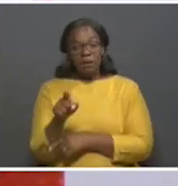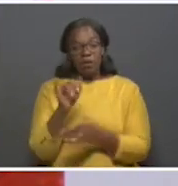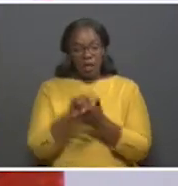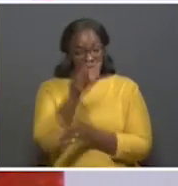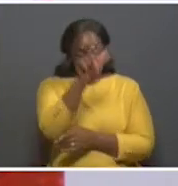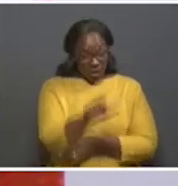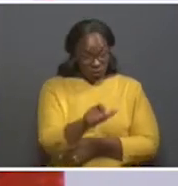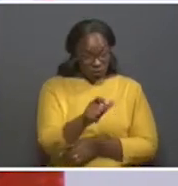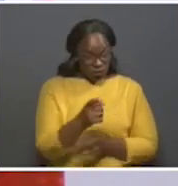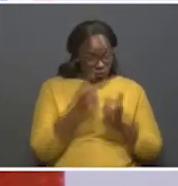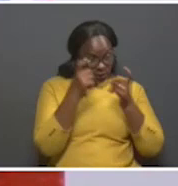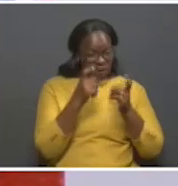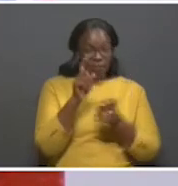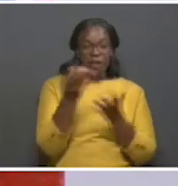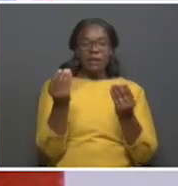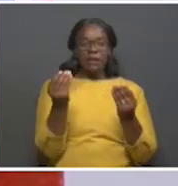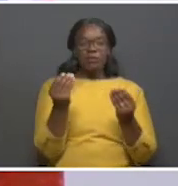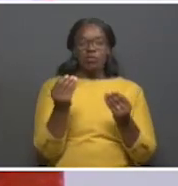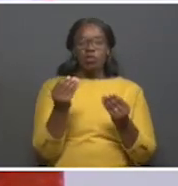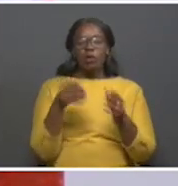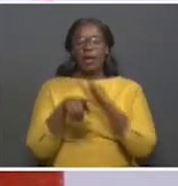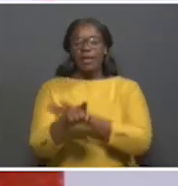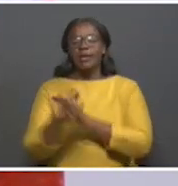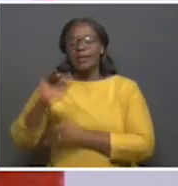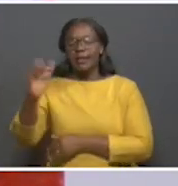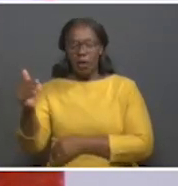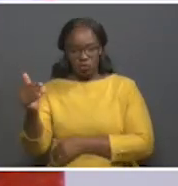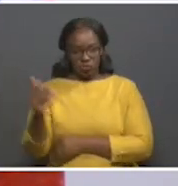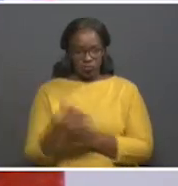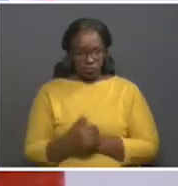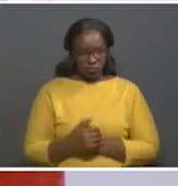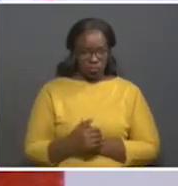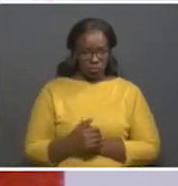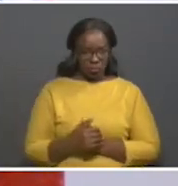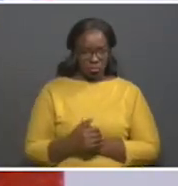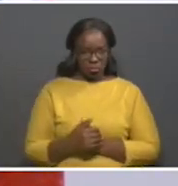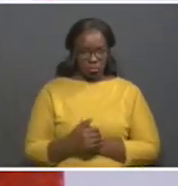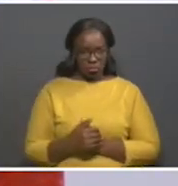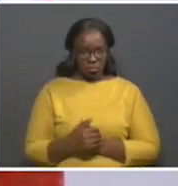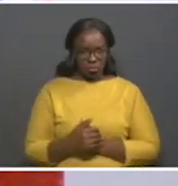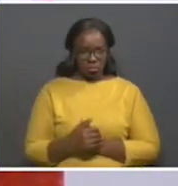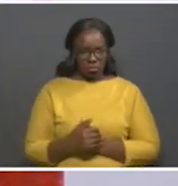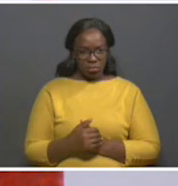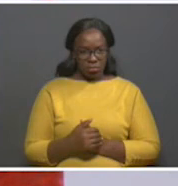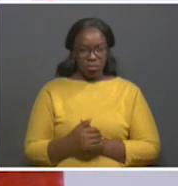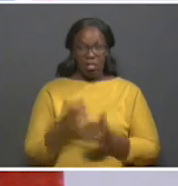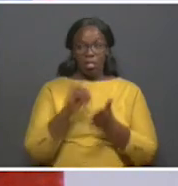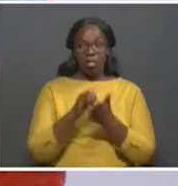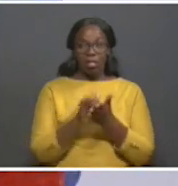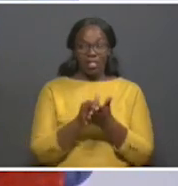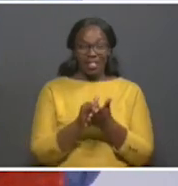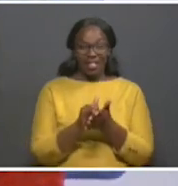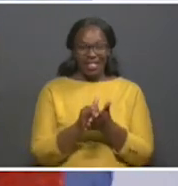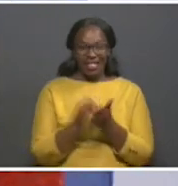may easily find the path to the city of refuge. The desperate, distressed,